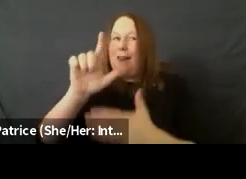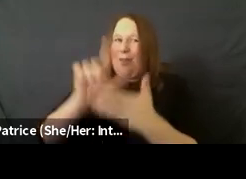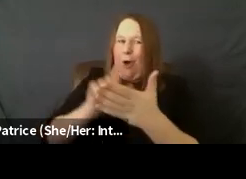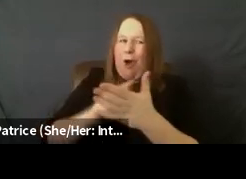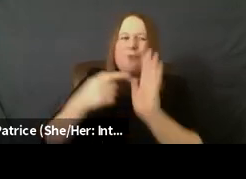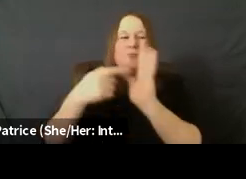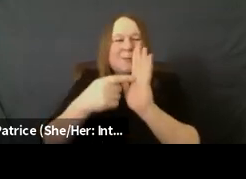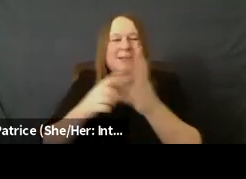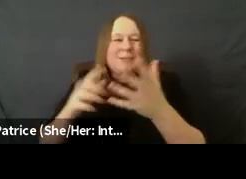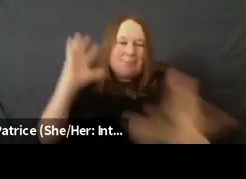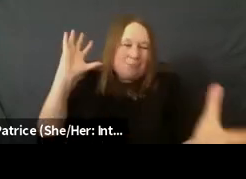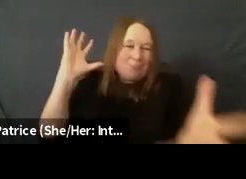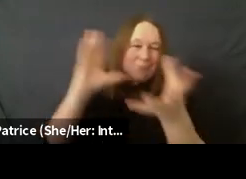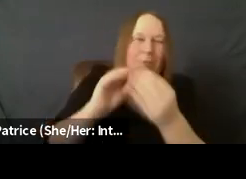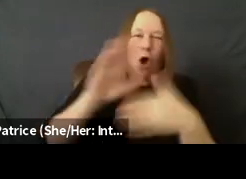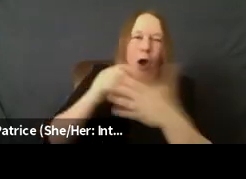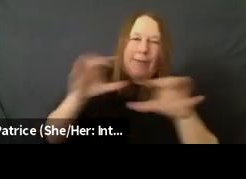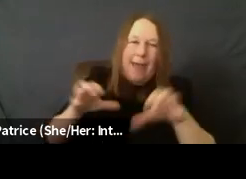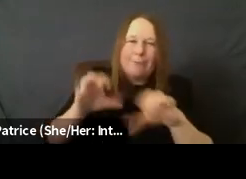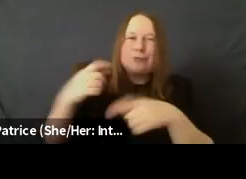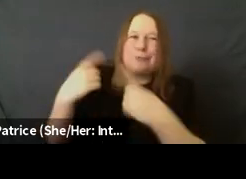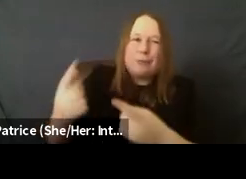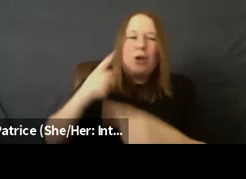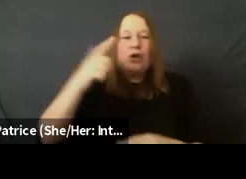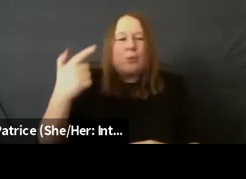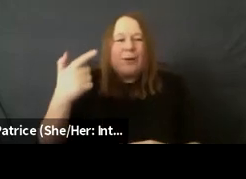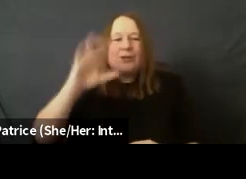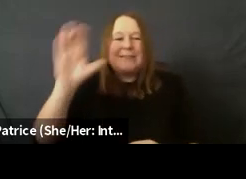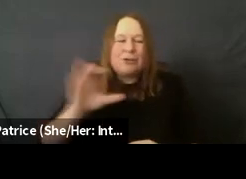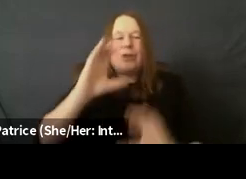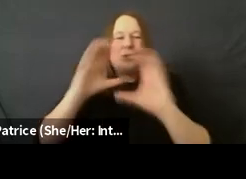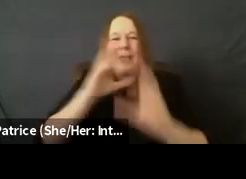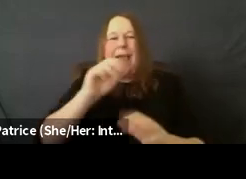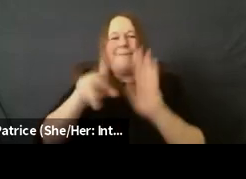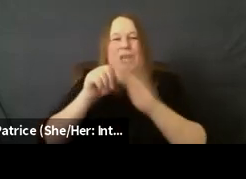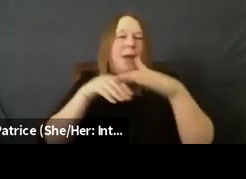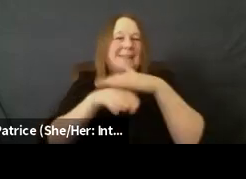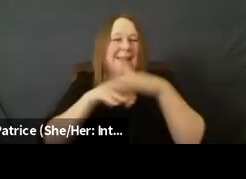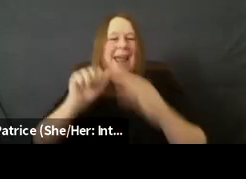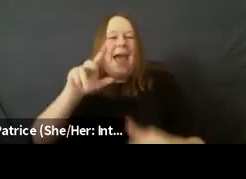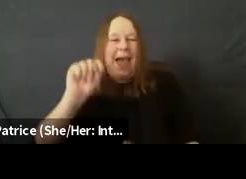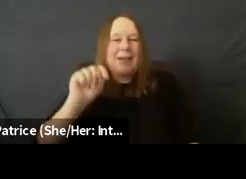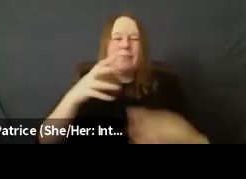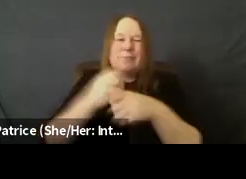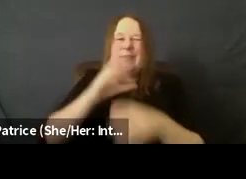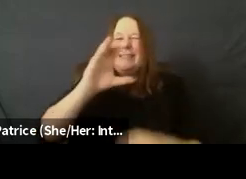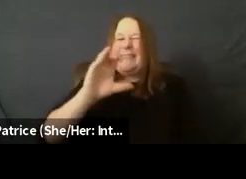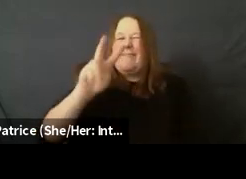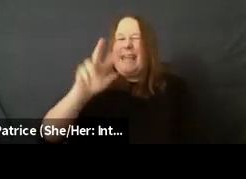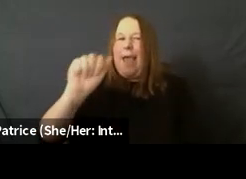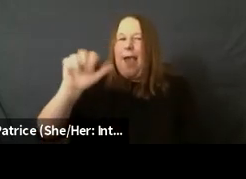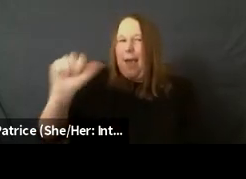the culmination of all of these efforts, the 21st Century Communications and Video Accessibility Act, or